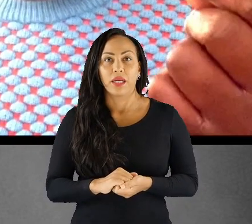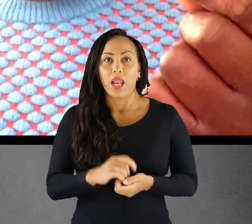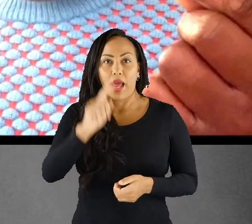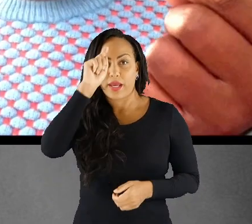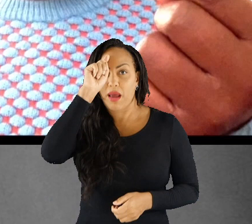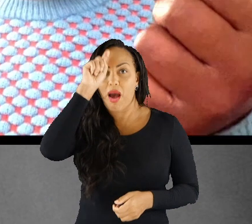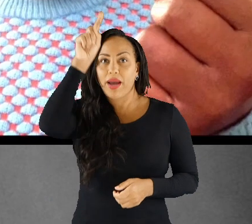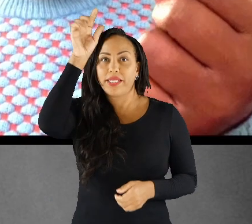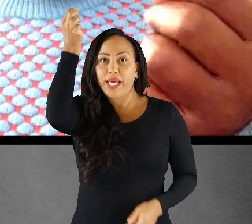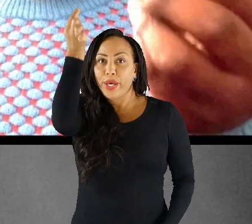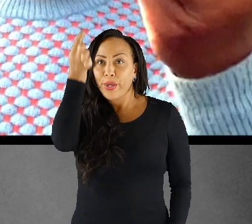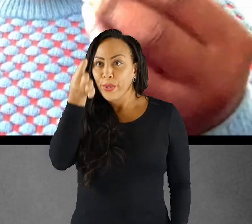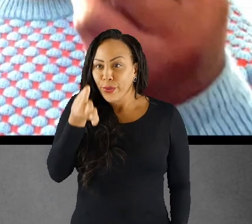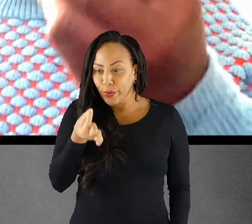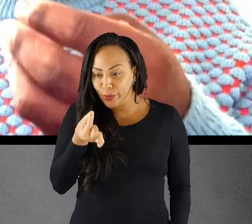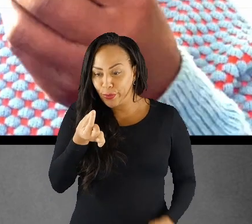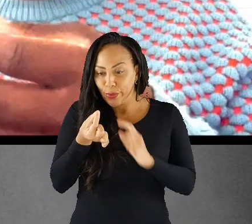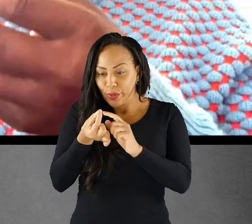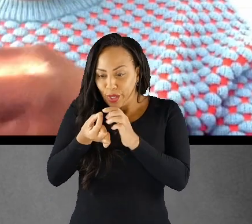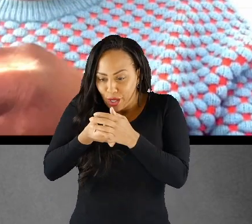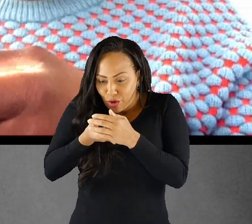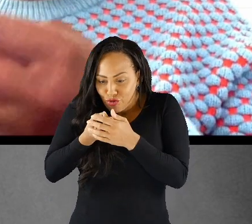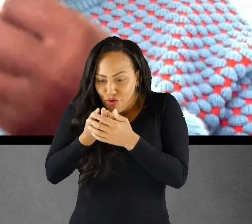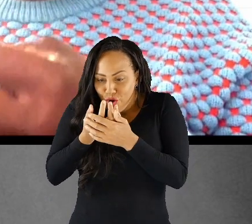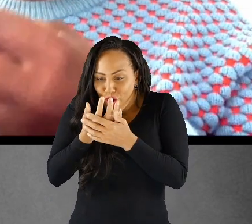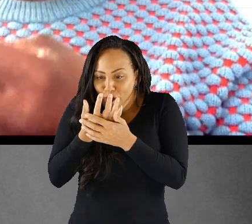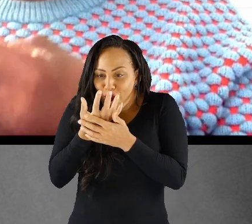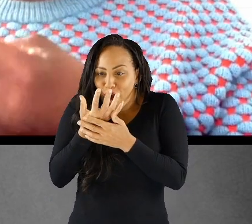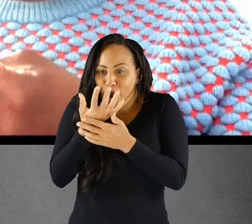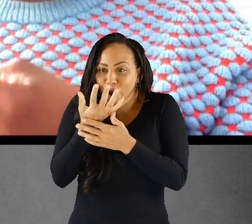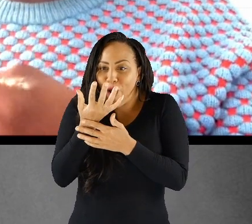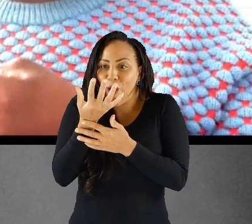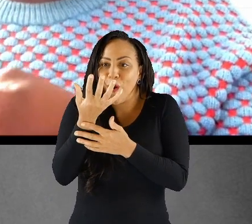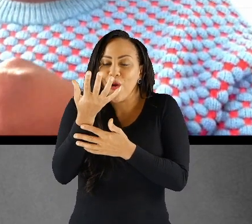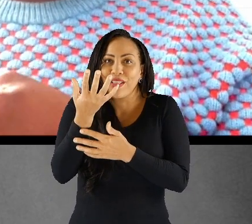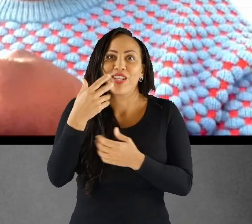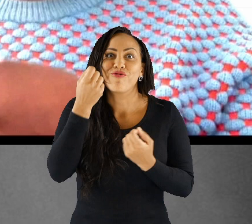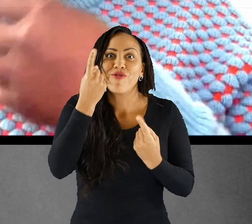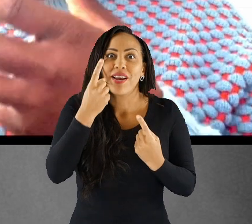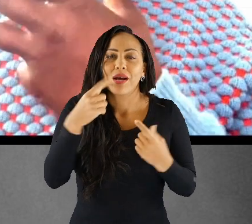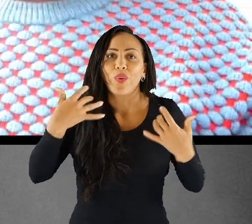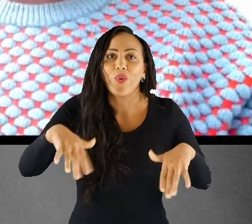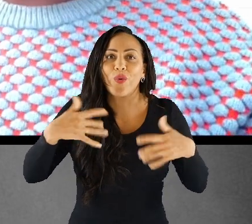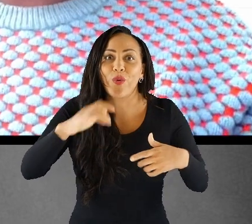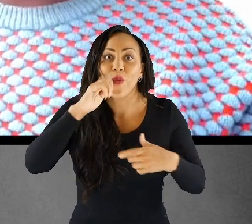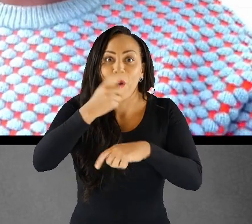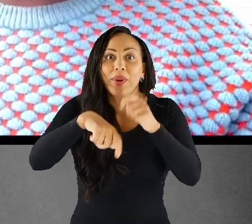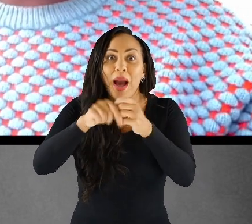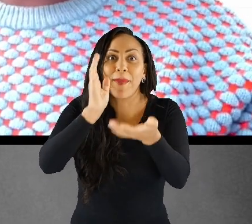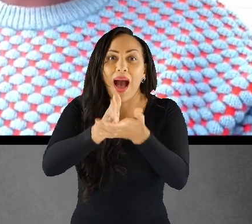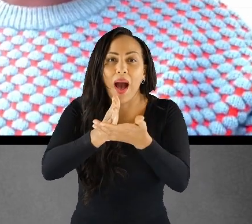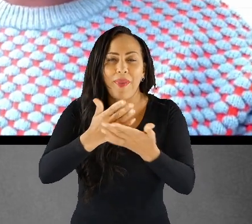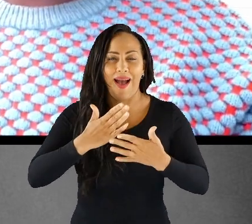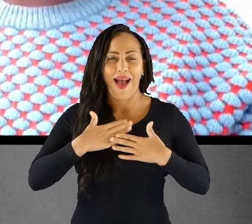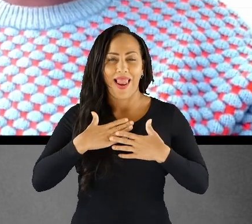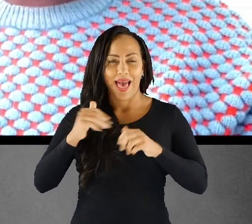of an idea, and it starts growing and growing and growing, and you go, oh my god, this is going to happen. So I've learned to enjoy that process